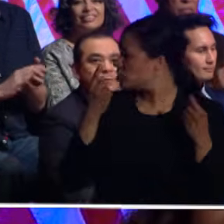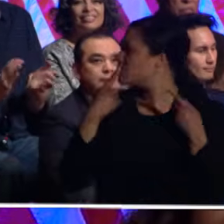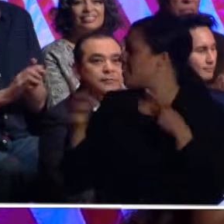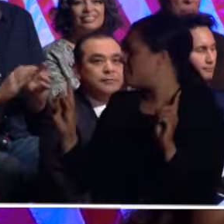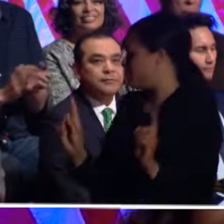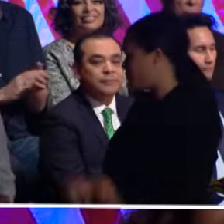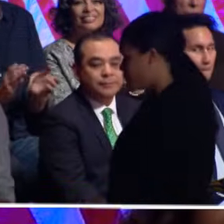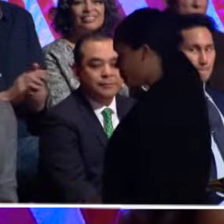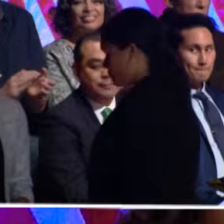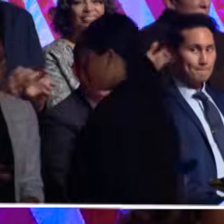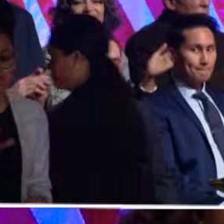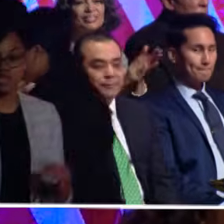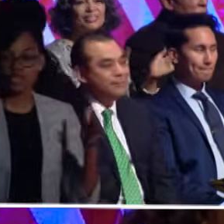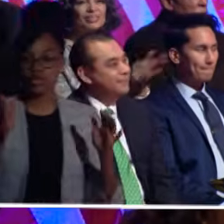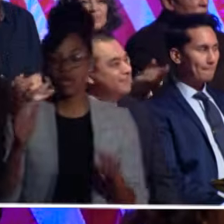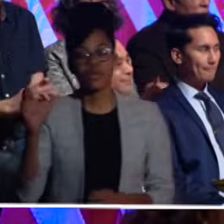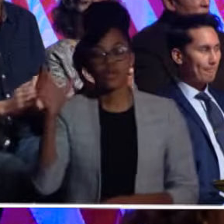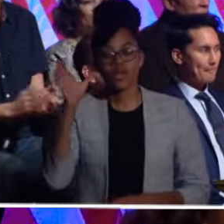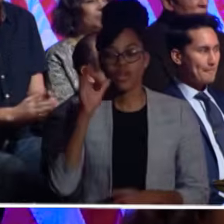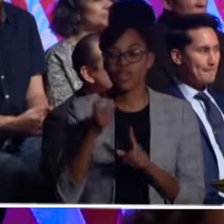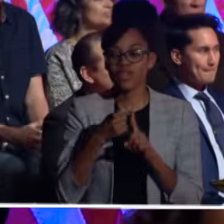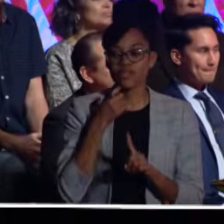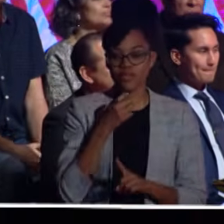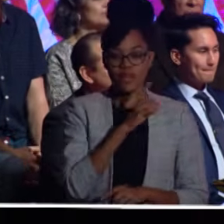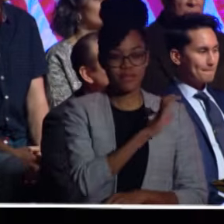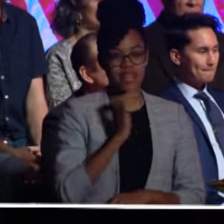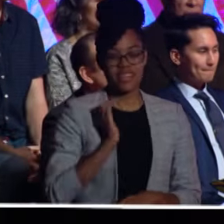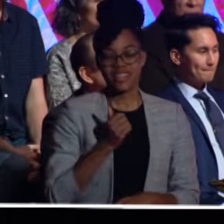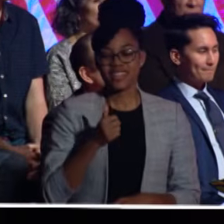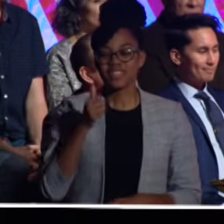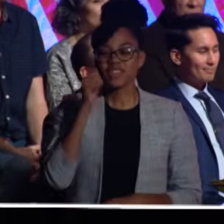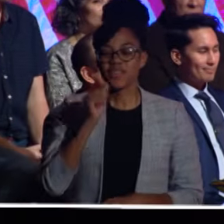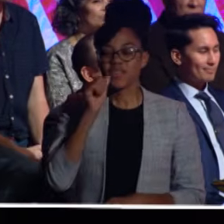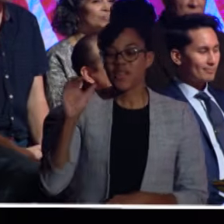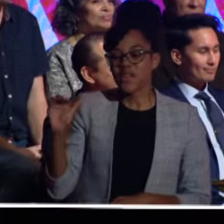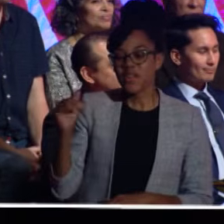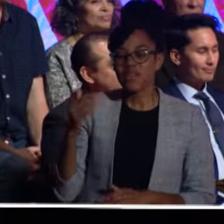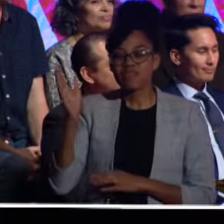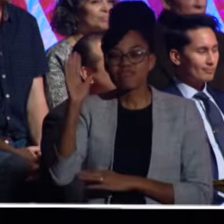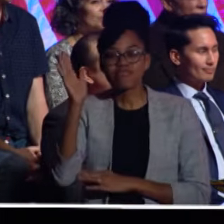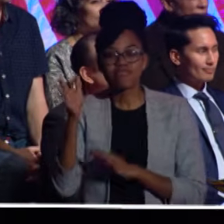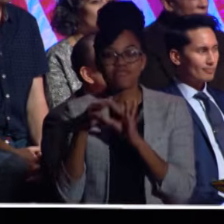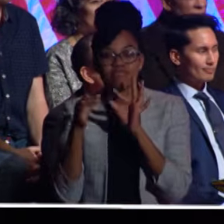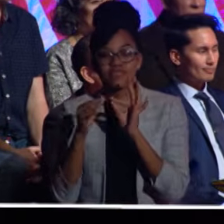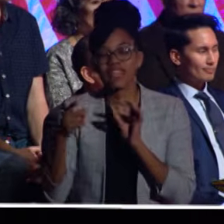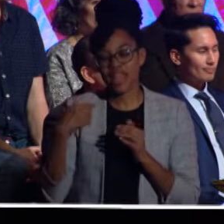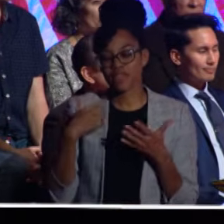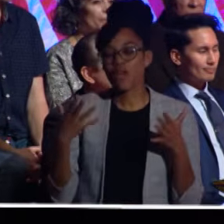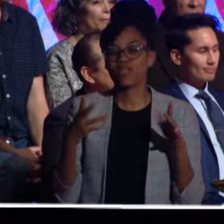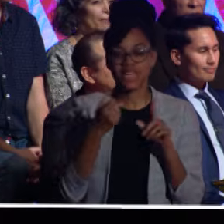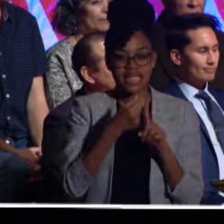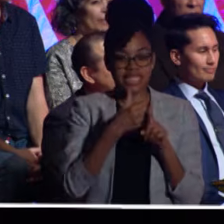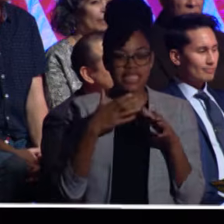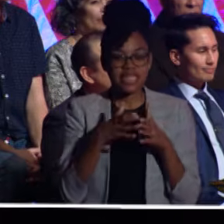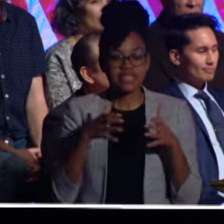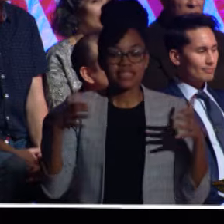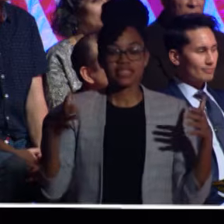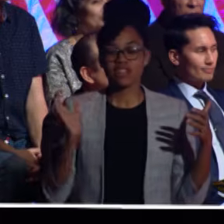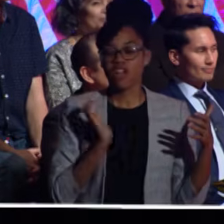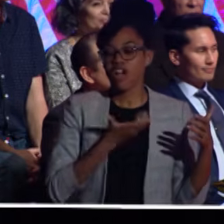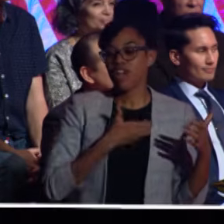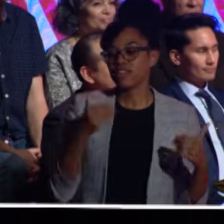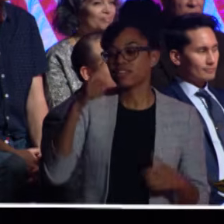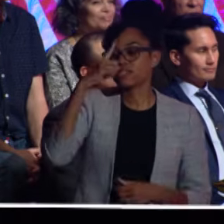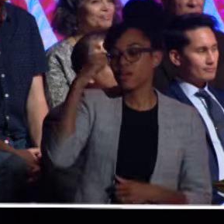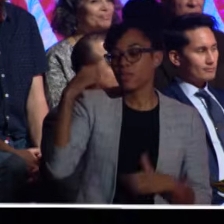As you heard from Vinay, coming into office, I expanded the summer youth program to include youth ages 22 to